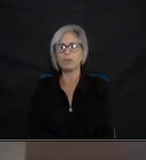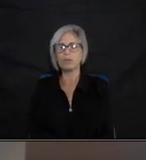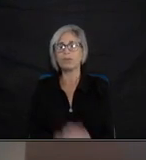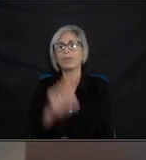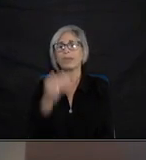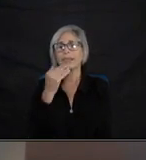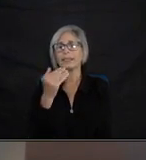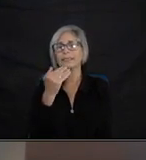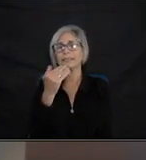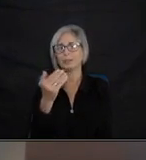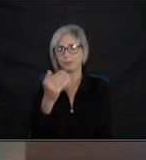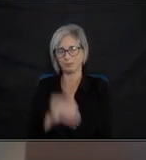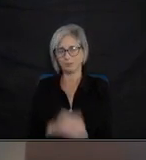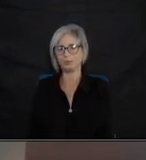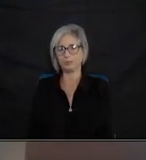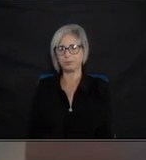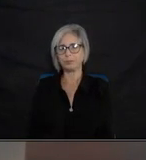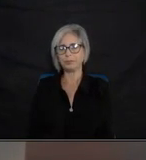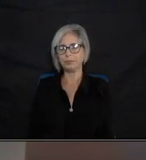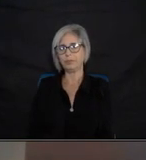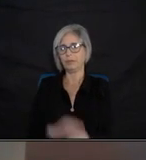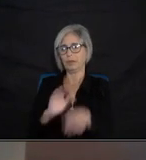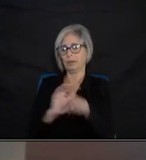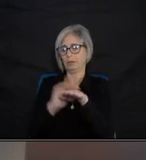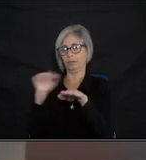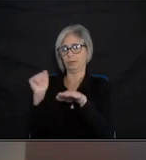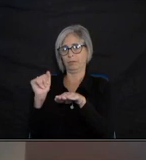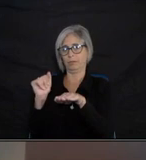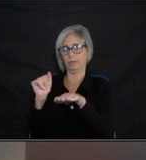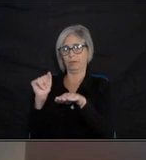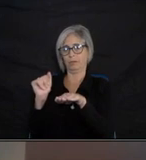Thank you. May I have a roll call, please?